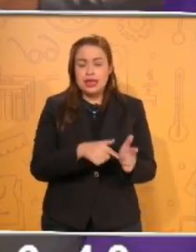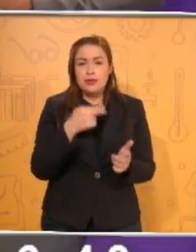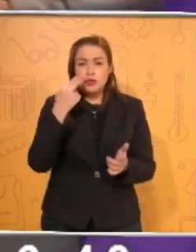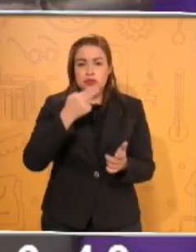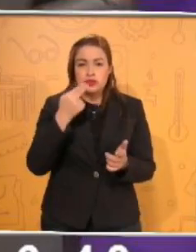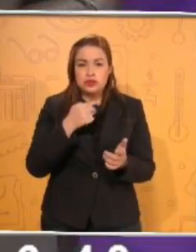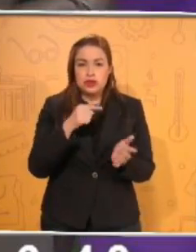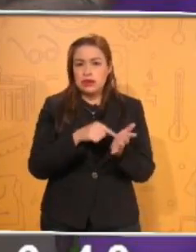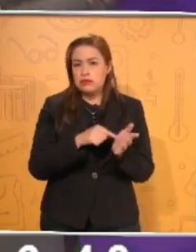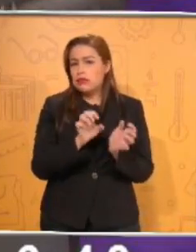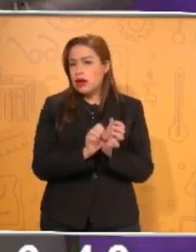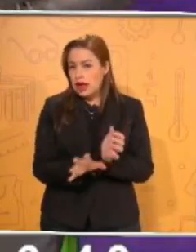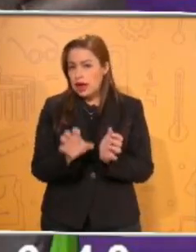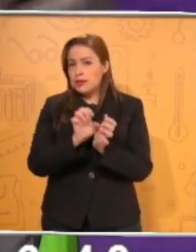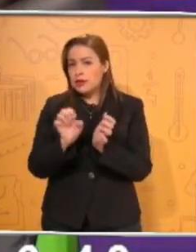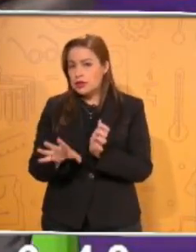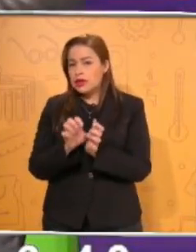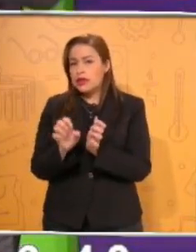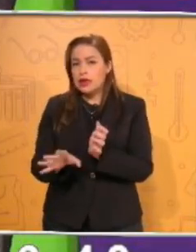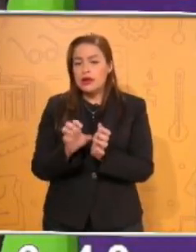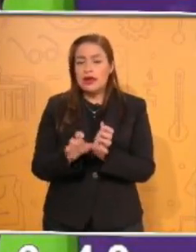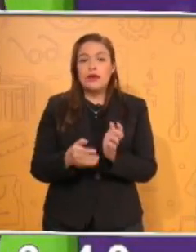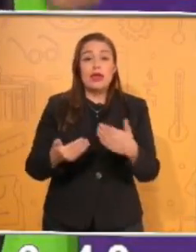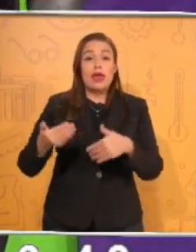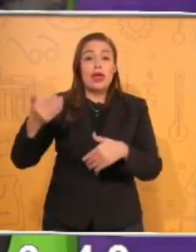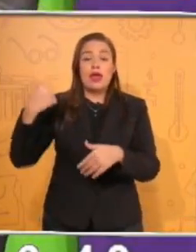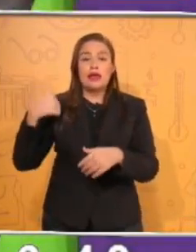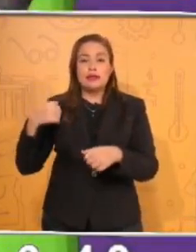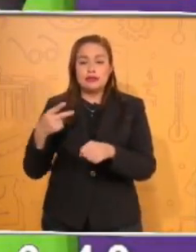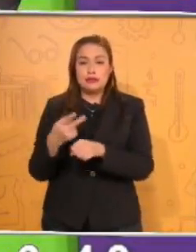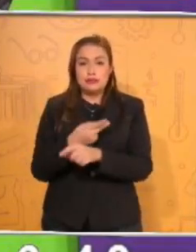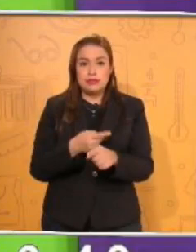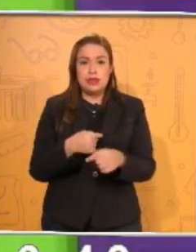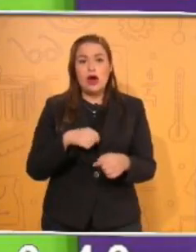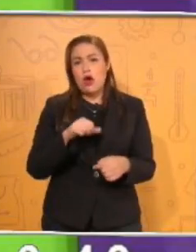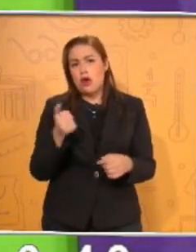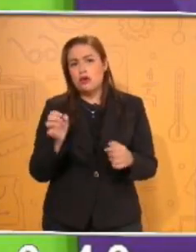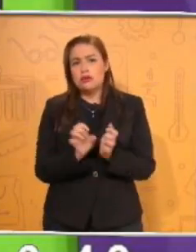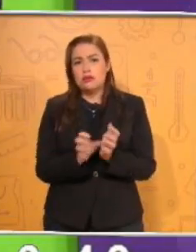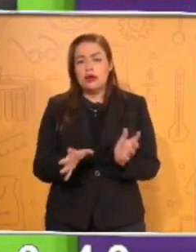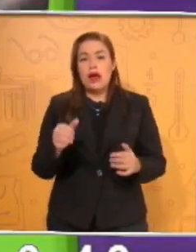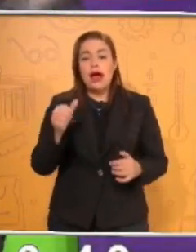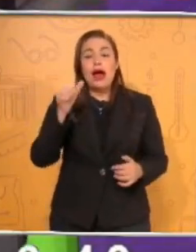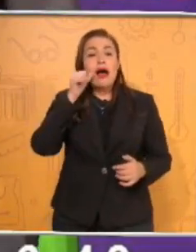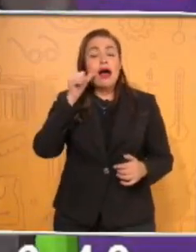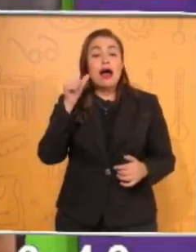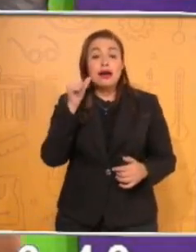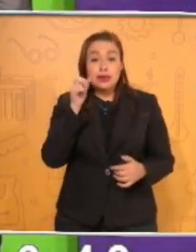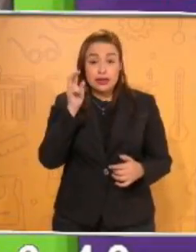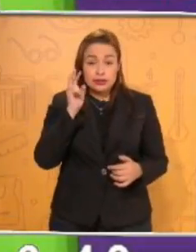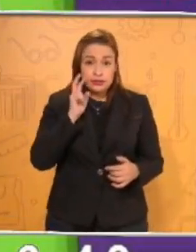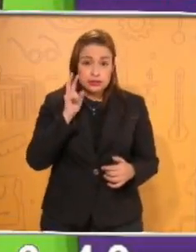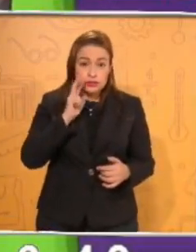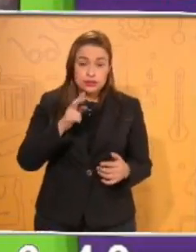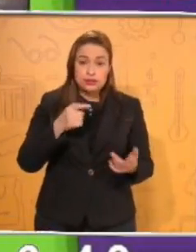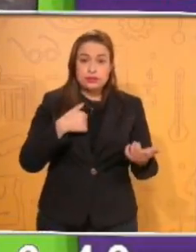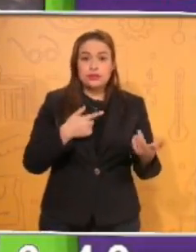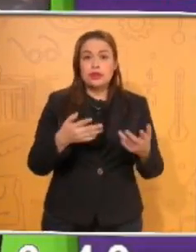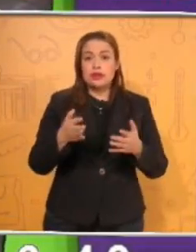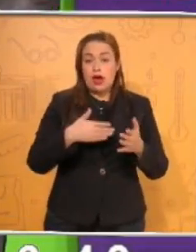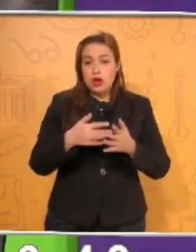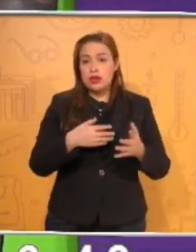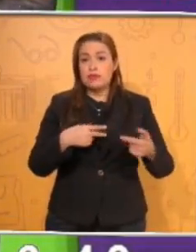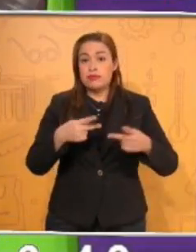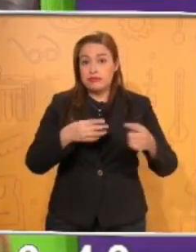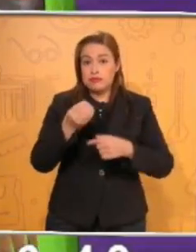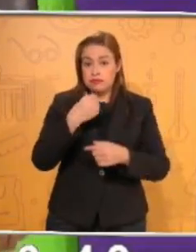some examples about the use of past progressive. Yesterday, I was discussing with my best friend about, hey,